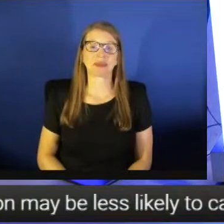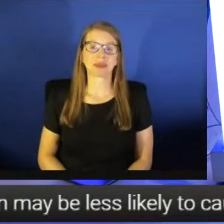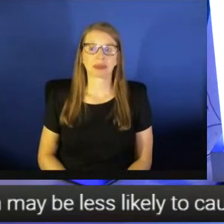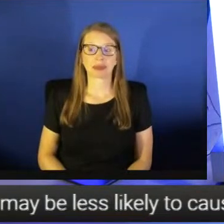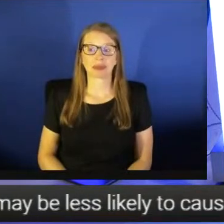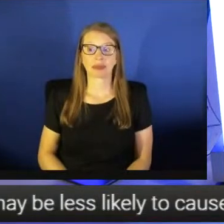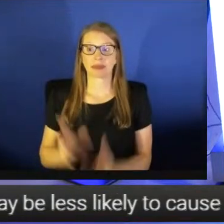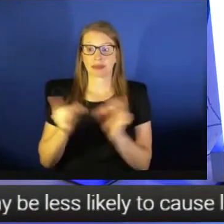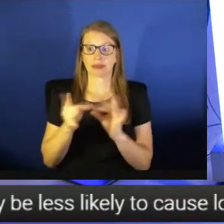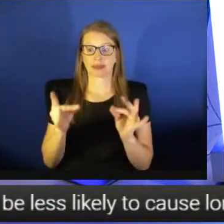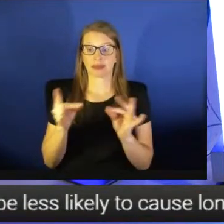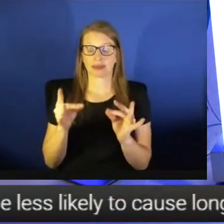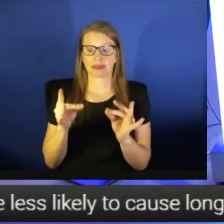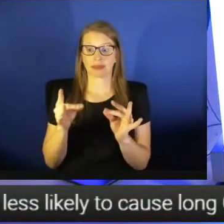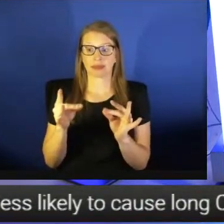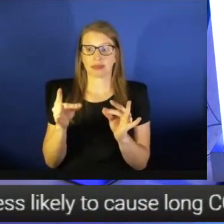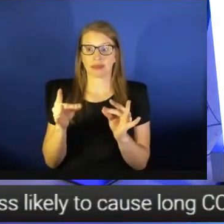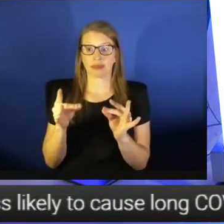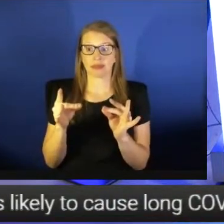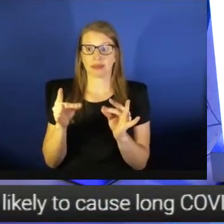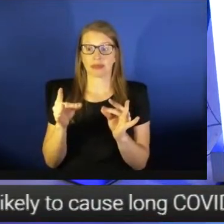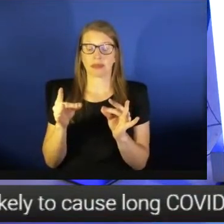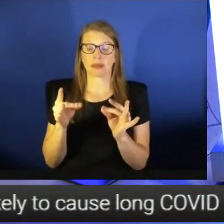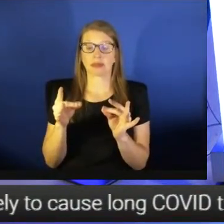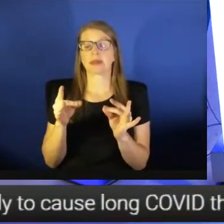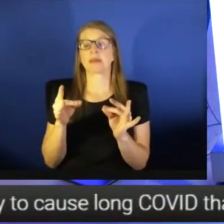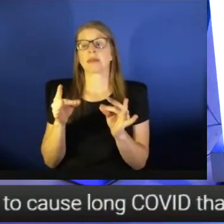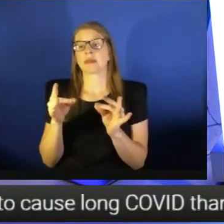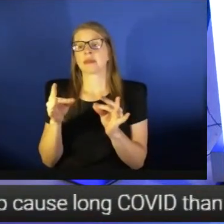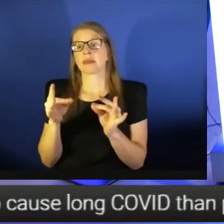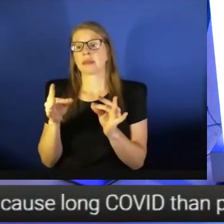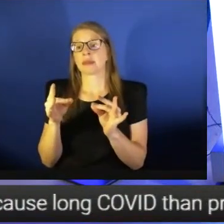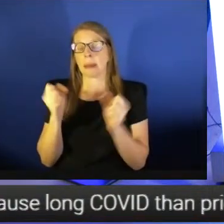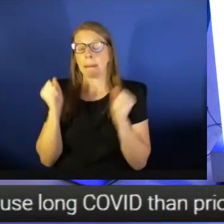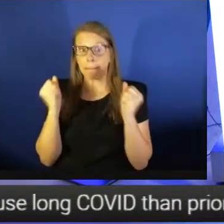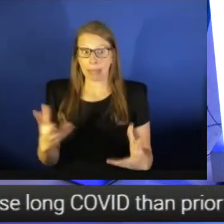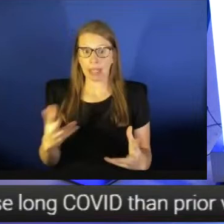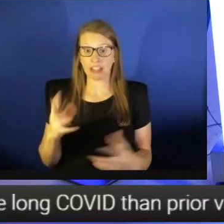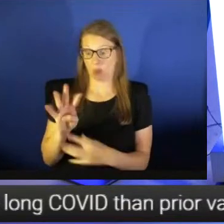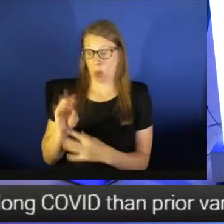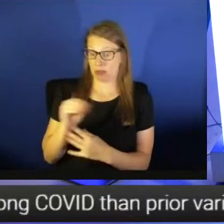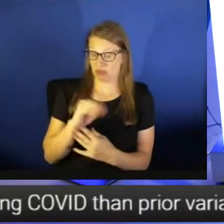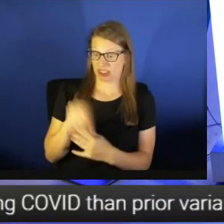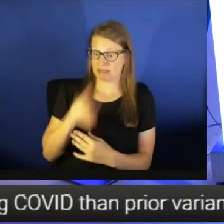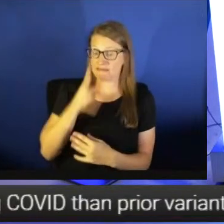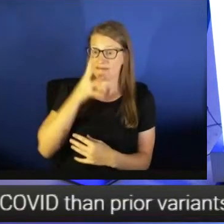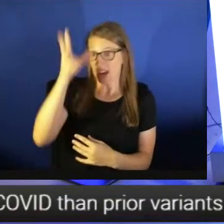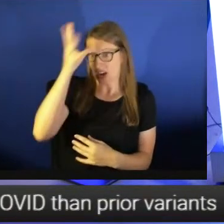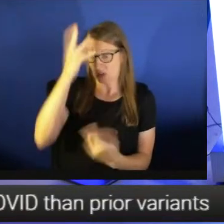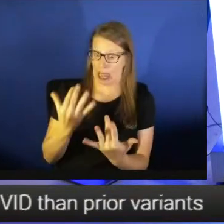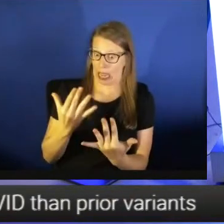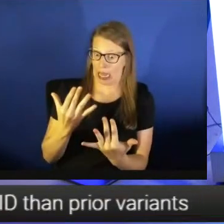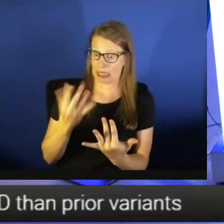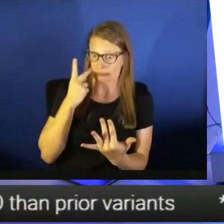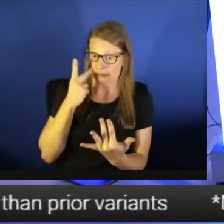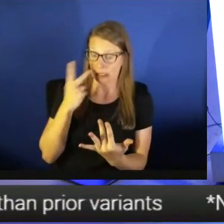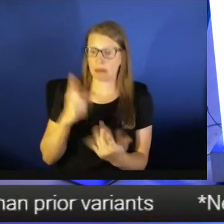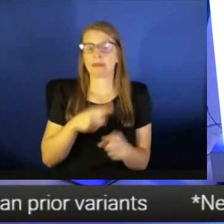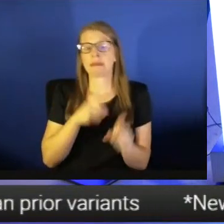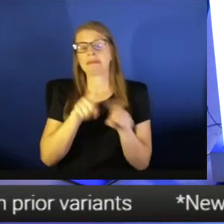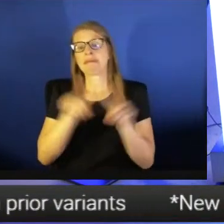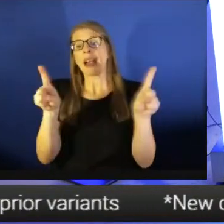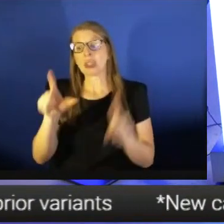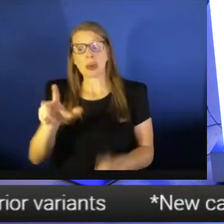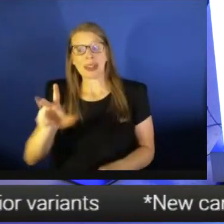large number of parents are going to wait and see. They're taking that approach on it. But that 27% of people who say they